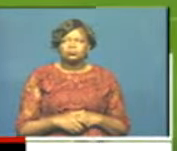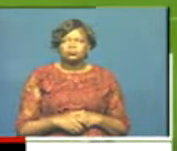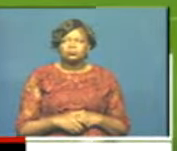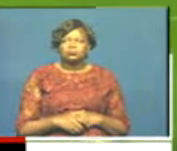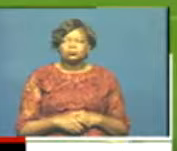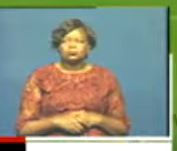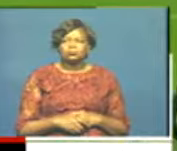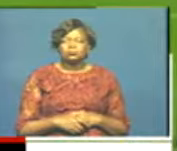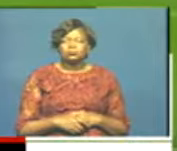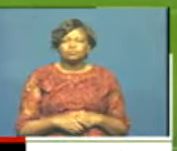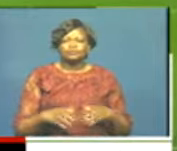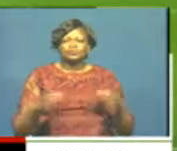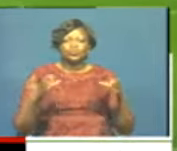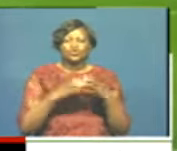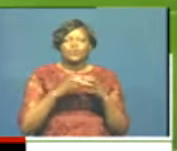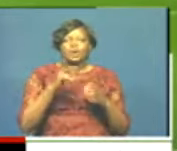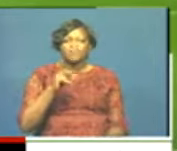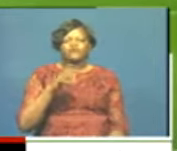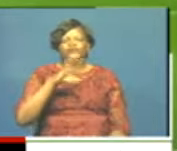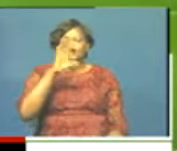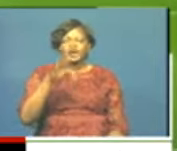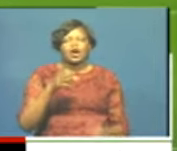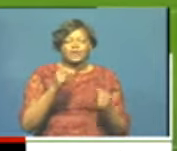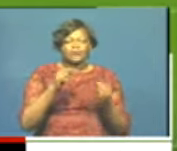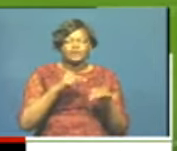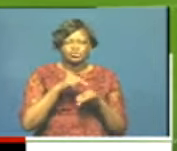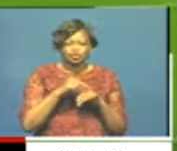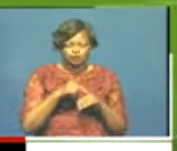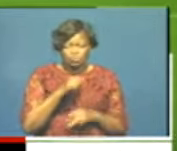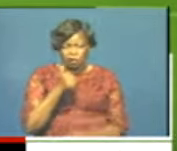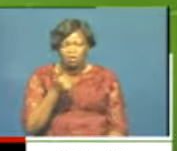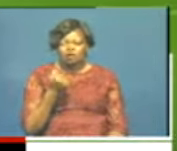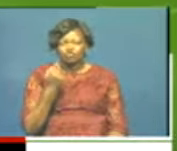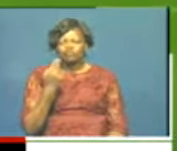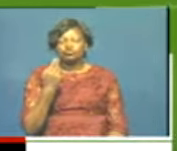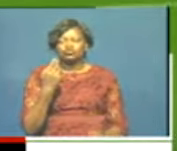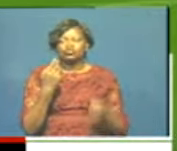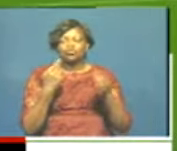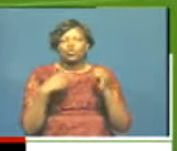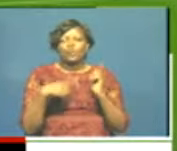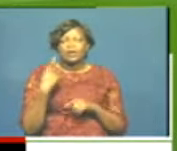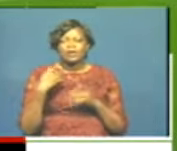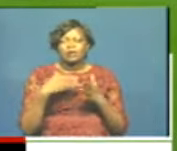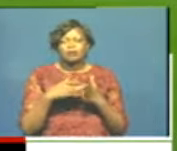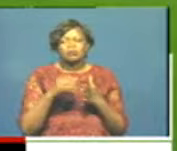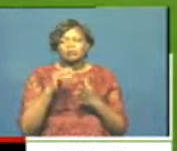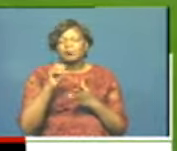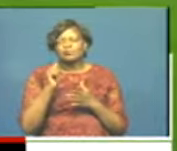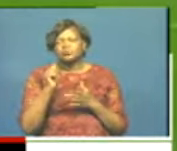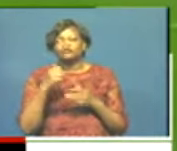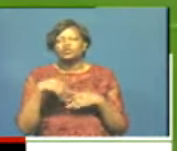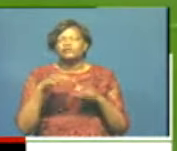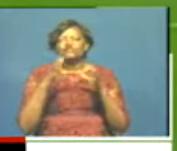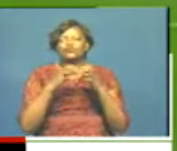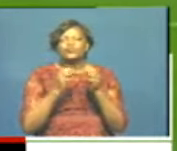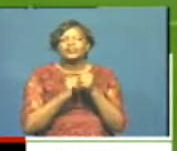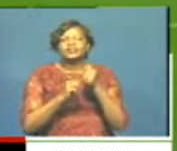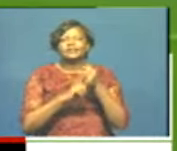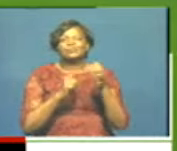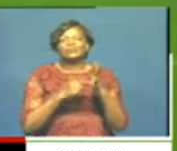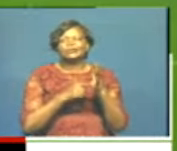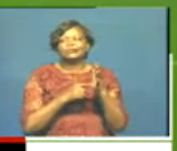In Group K of African Cup of Nations, Morocco secured a 2-0 win against Liberia to lead the group with 6 points.